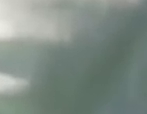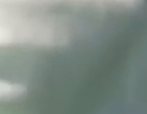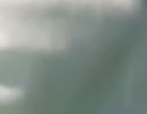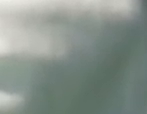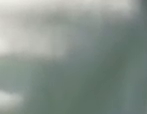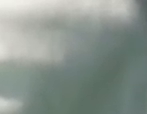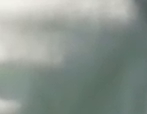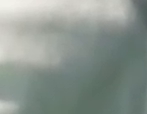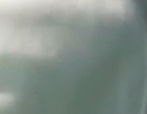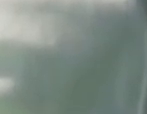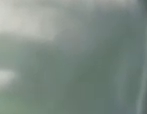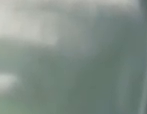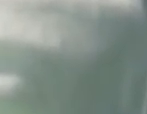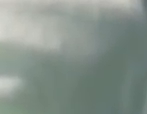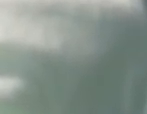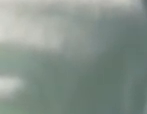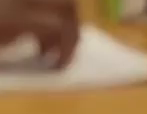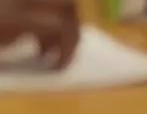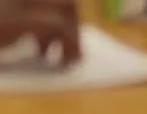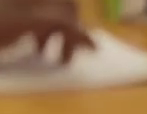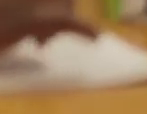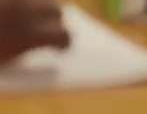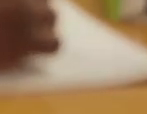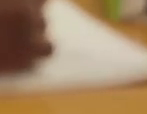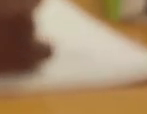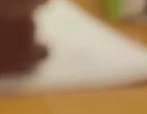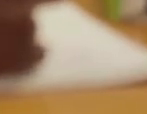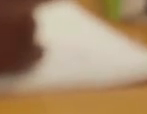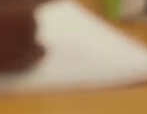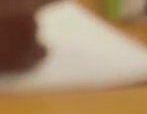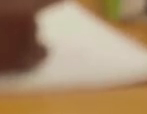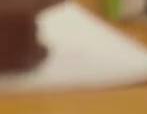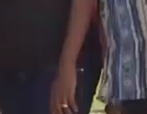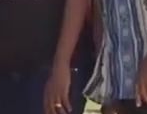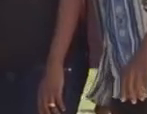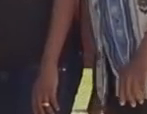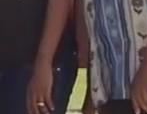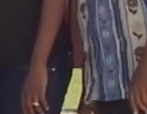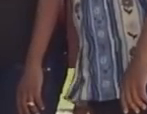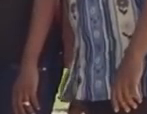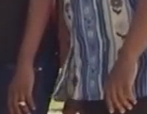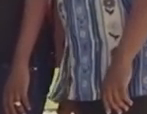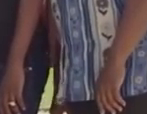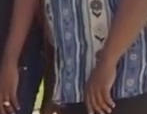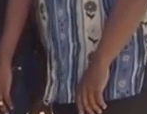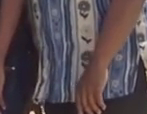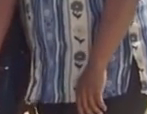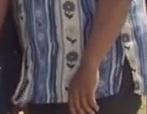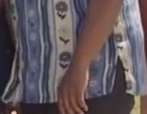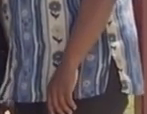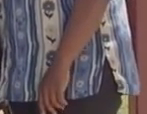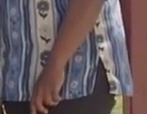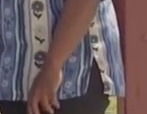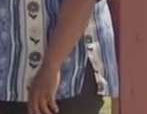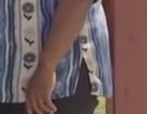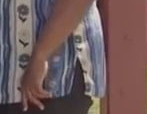us, treat us just like everyone else. Because at the end of the day, we're just like